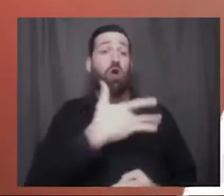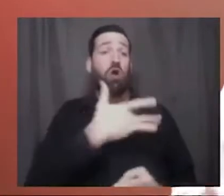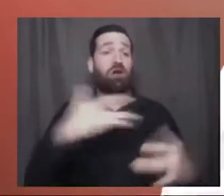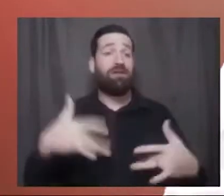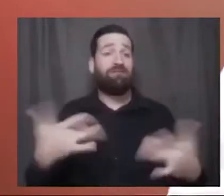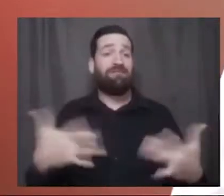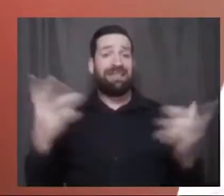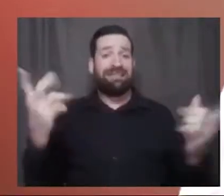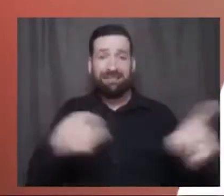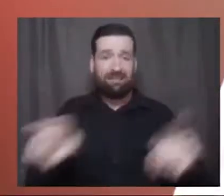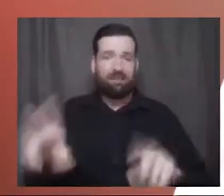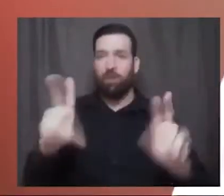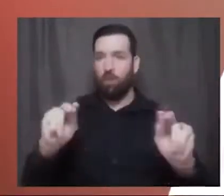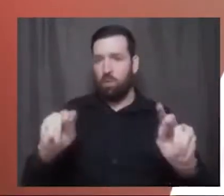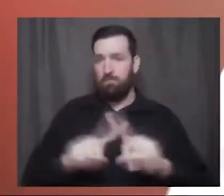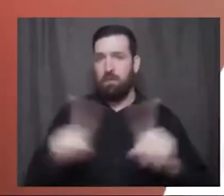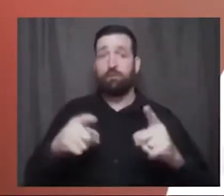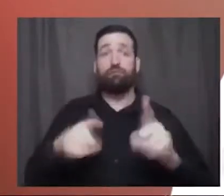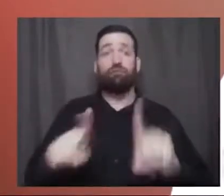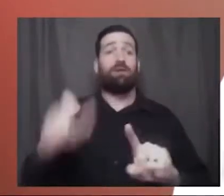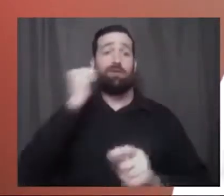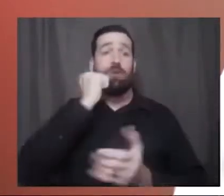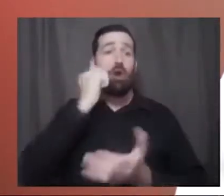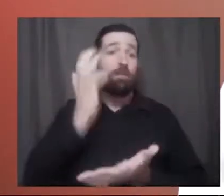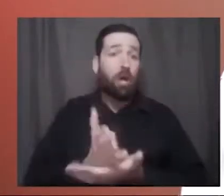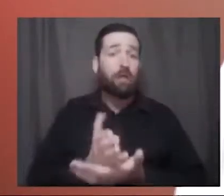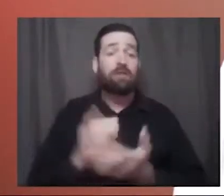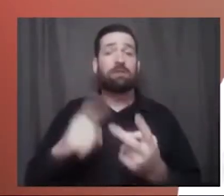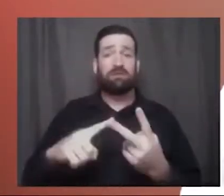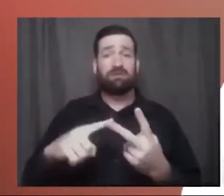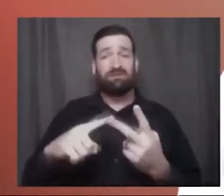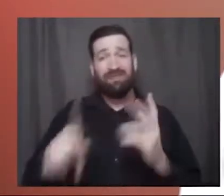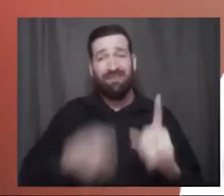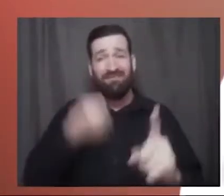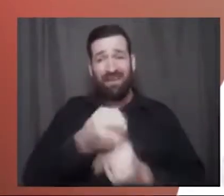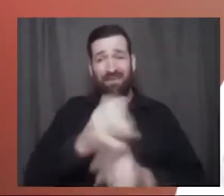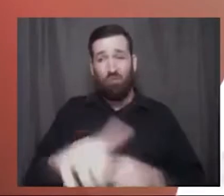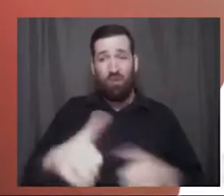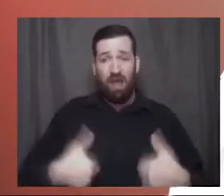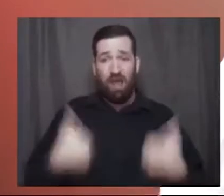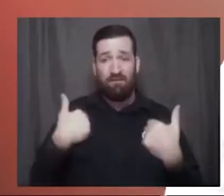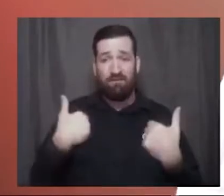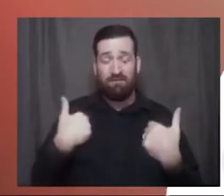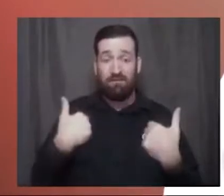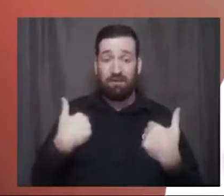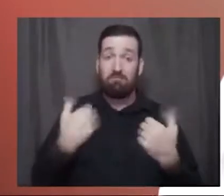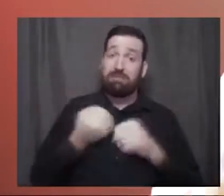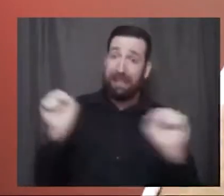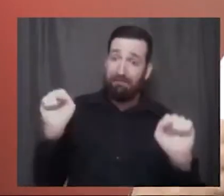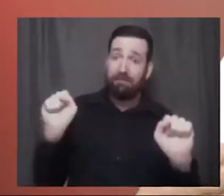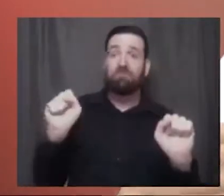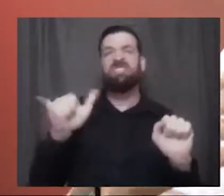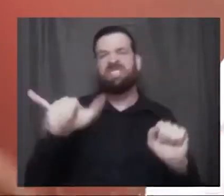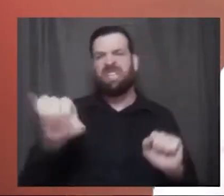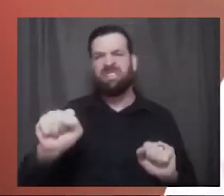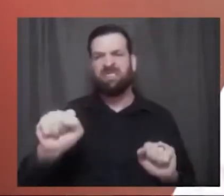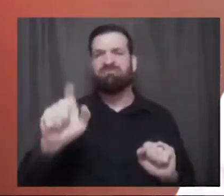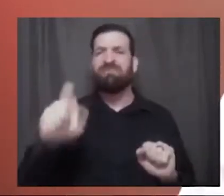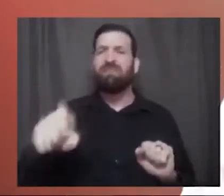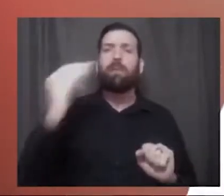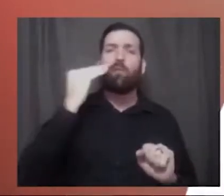menopause and having all those symptoms and problems where it's really affecting your life, is it safe? The answer is yes. You have to be aware of some things and pay attention to your